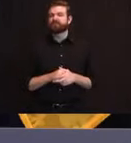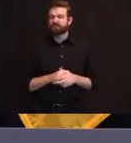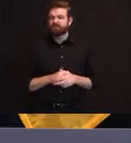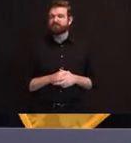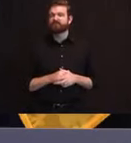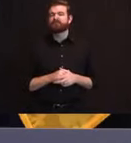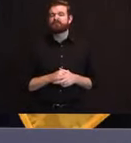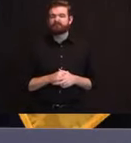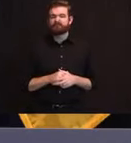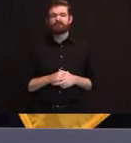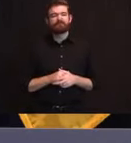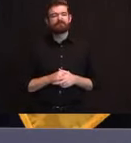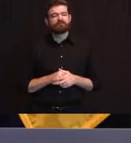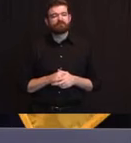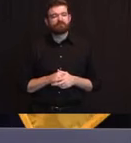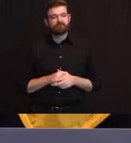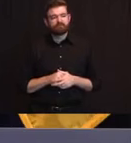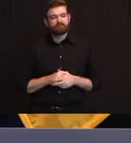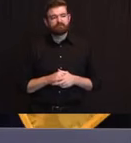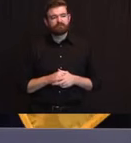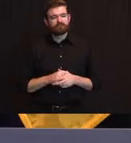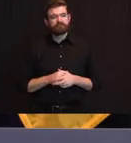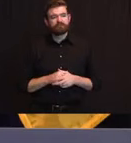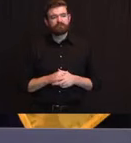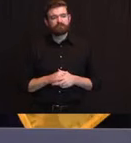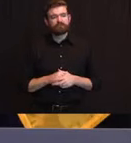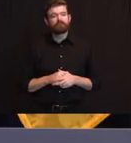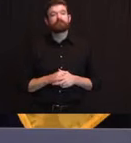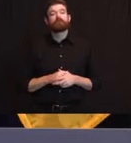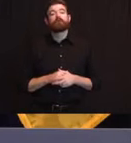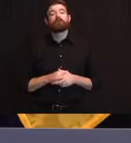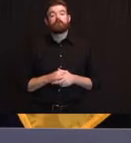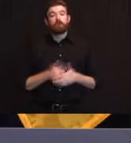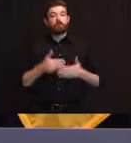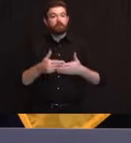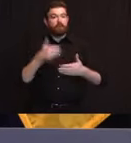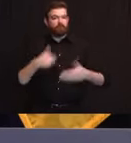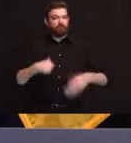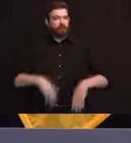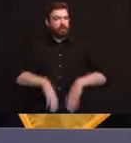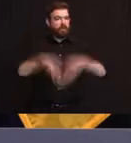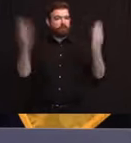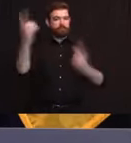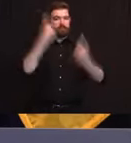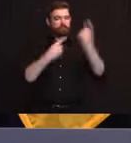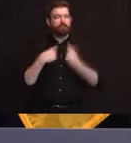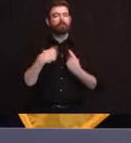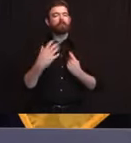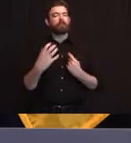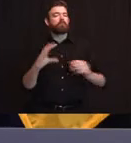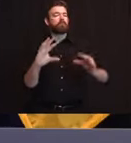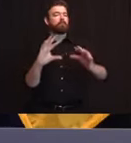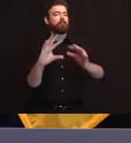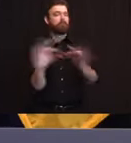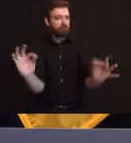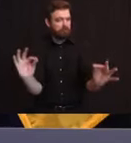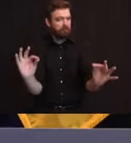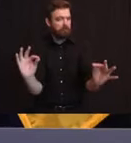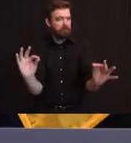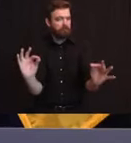Ed, I'm going to practice without a license, and I'm not going to comment, so you please don't waste your questions on any